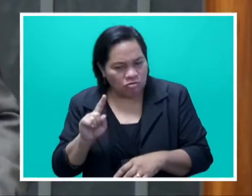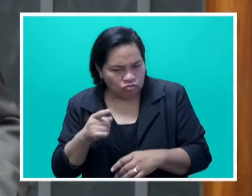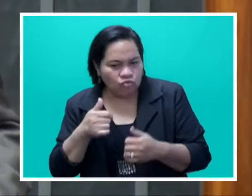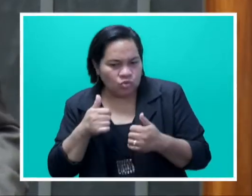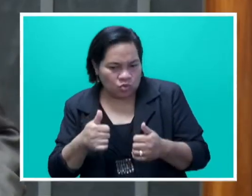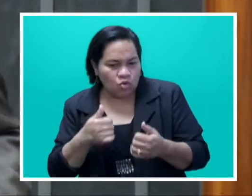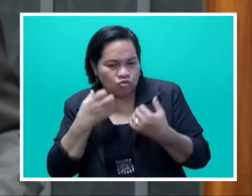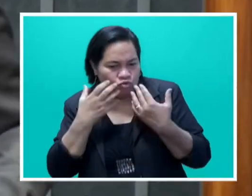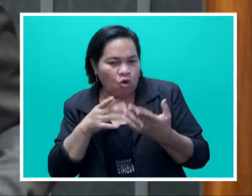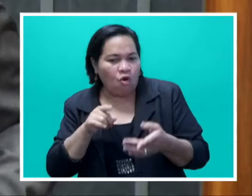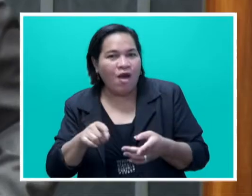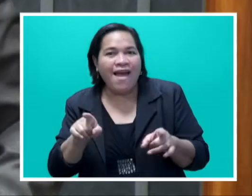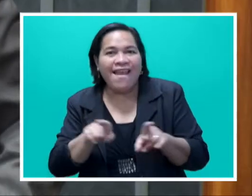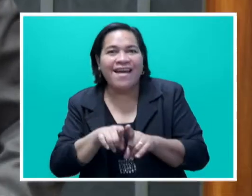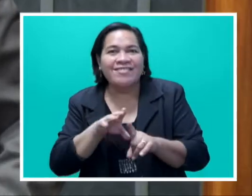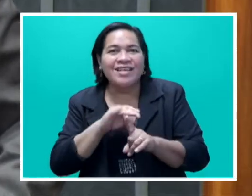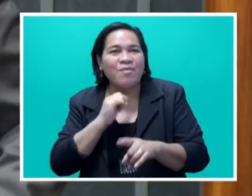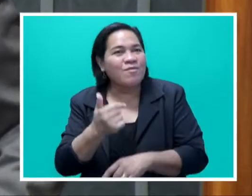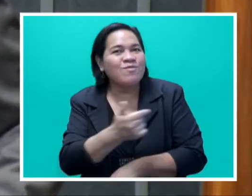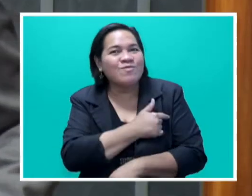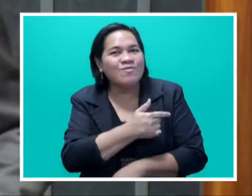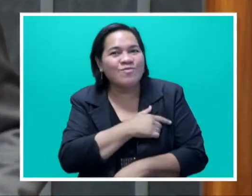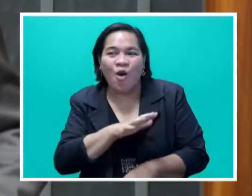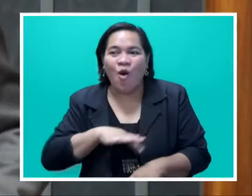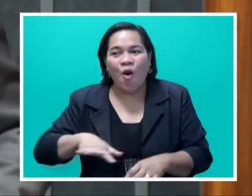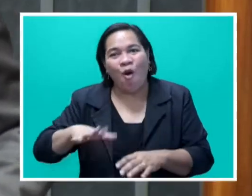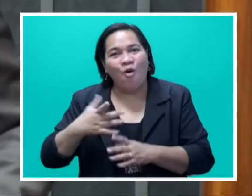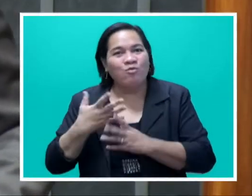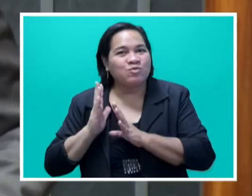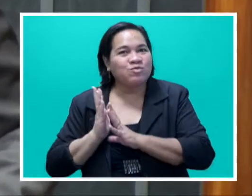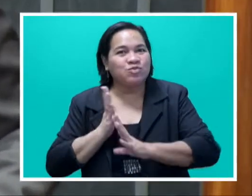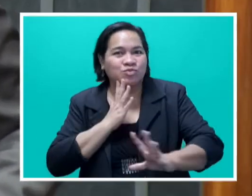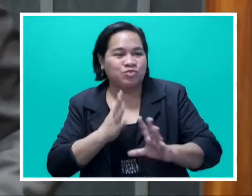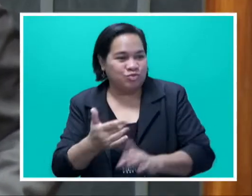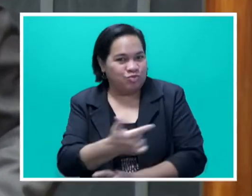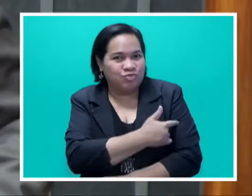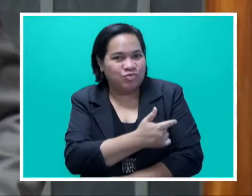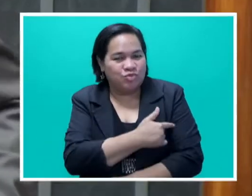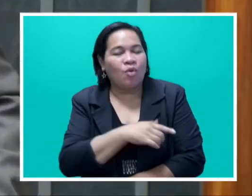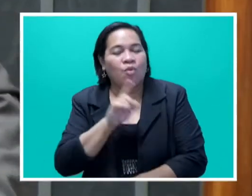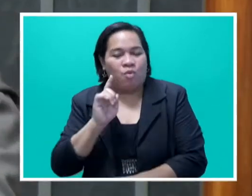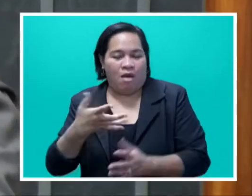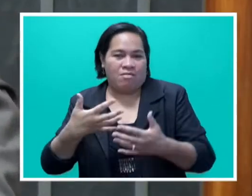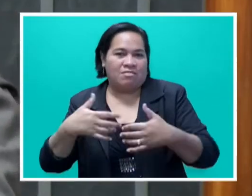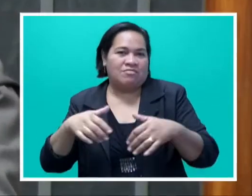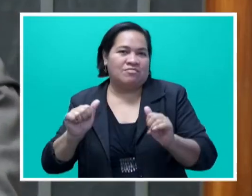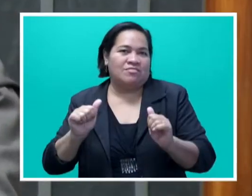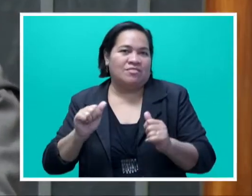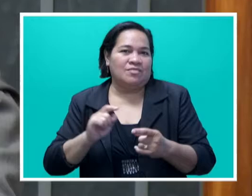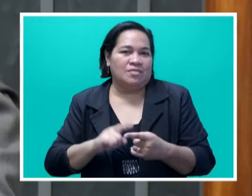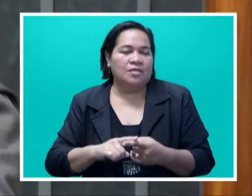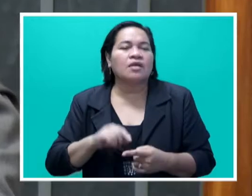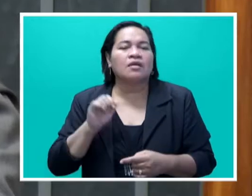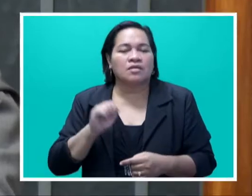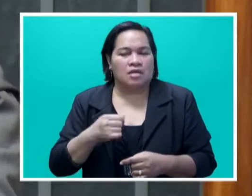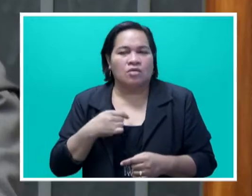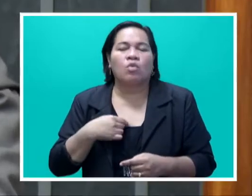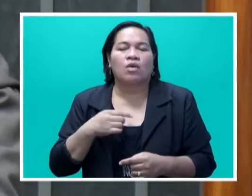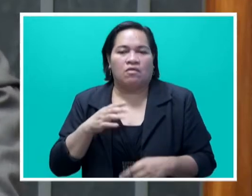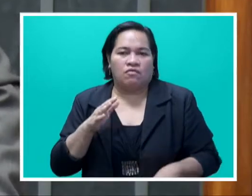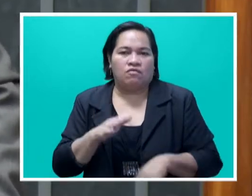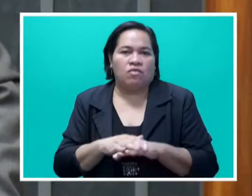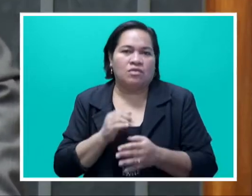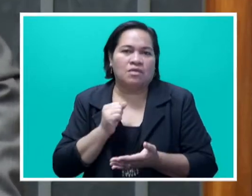our vaccination targets. Mr. Speaker, we fully endorse the statement by His Excellency the